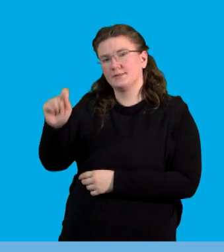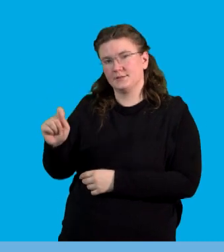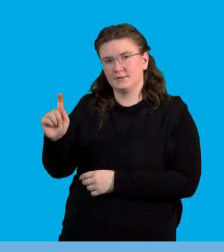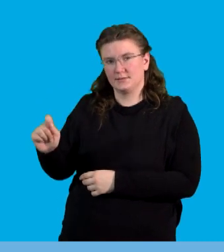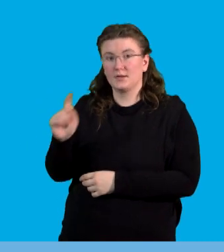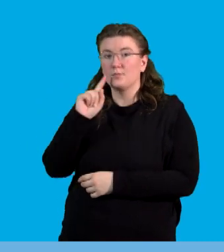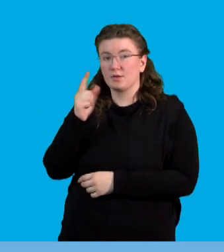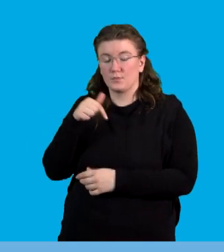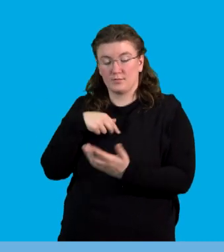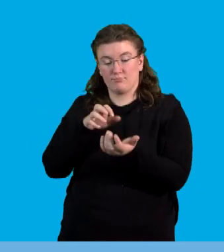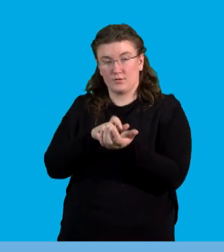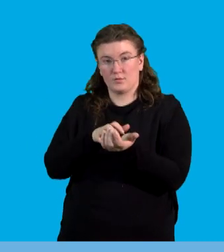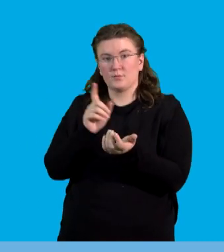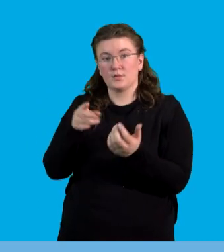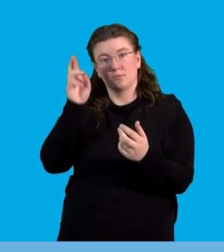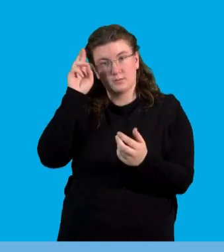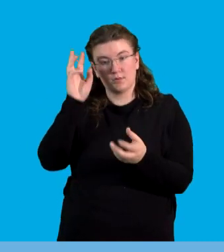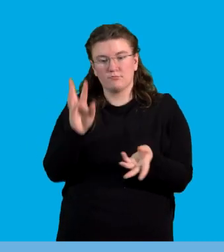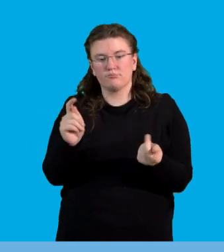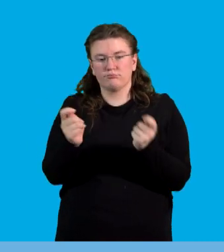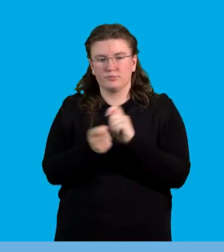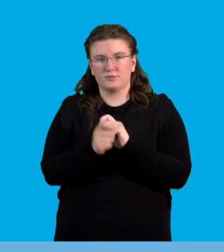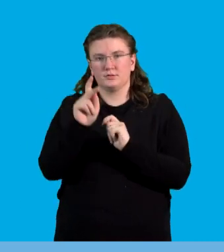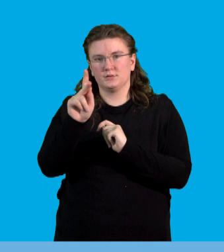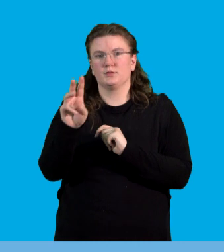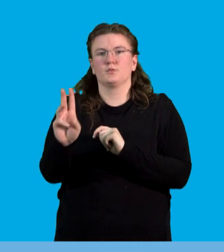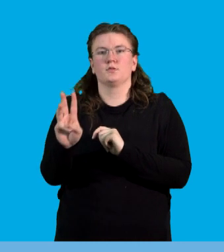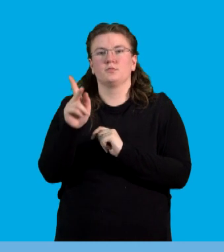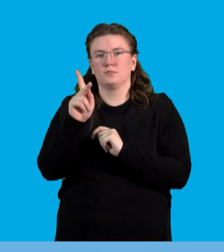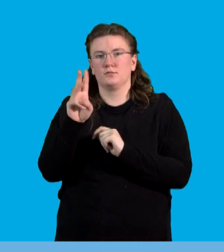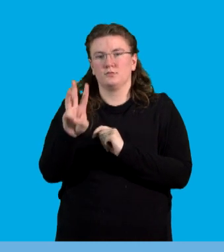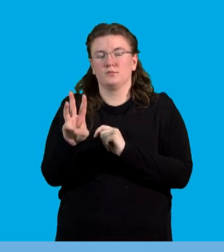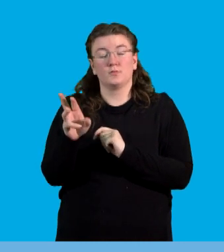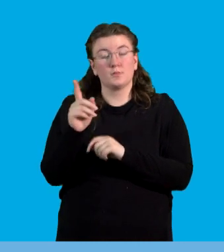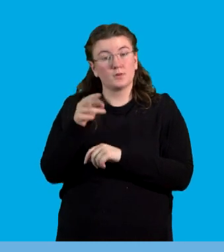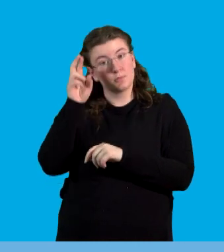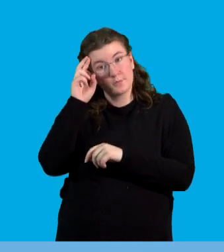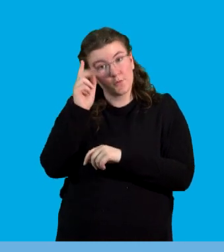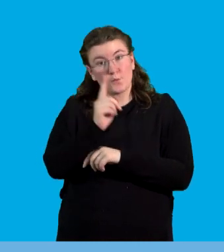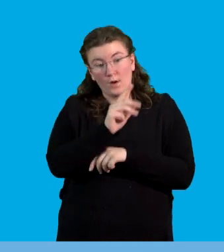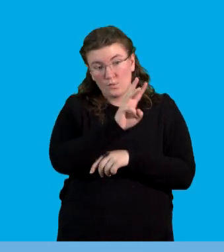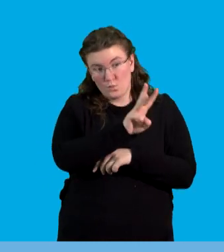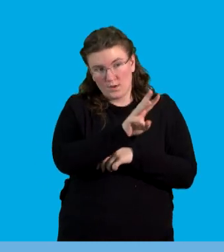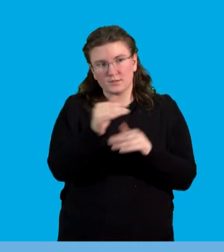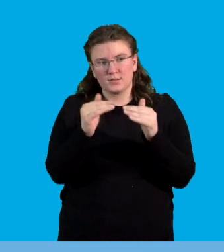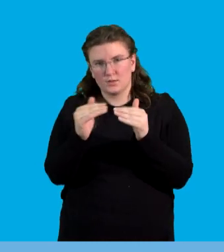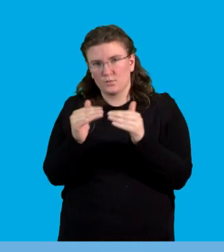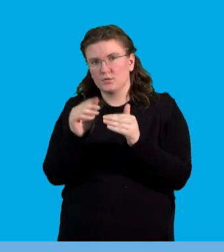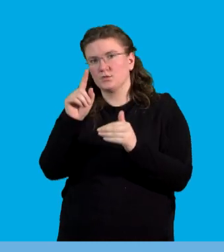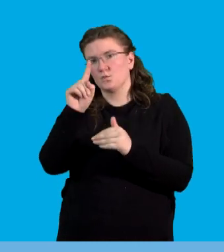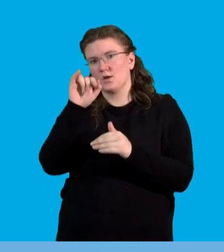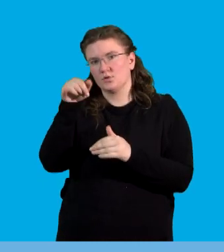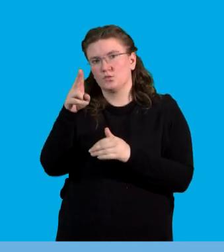calculating, remember, we need to convert that watt into kilowatt. We need to remember that 1 watt is equal to 1 joule of energy